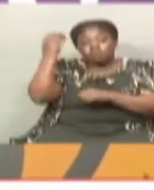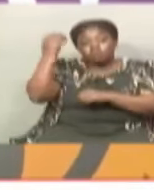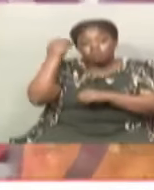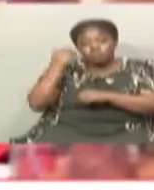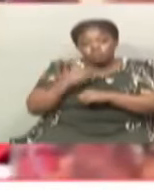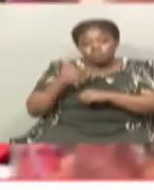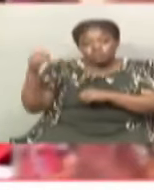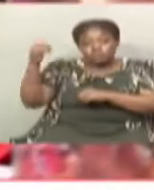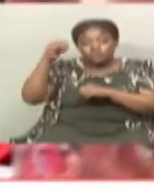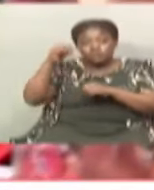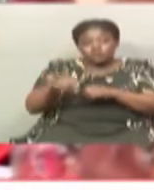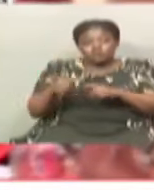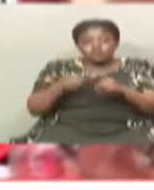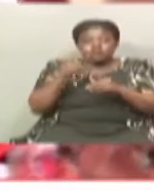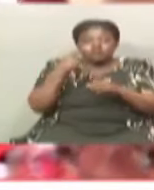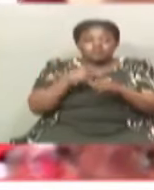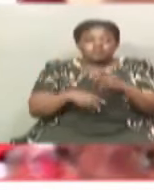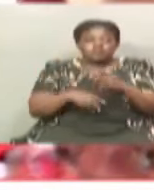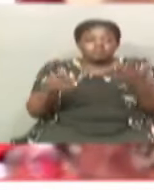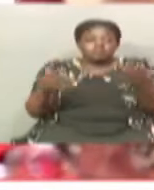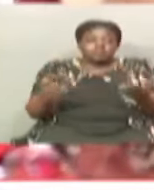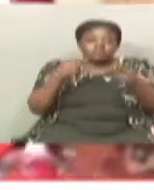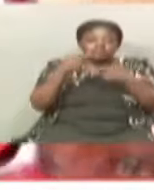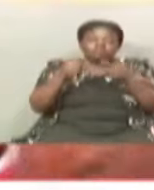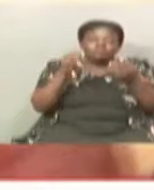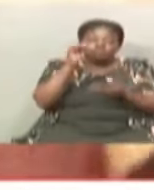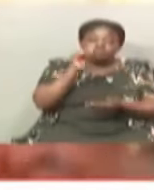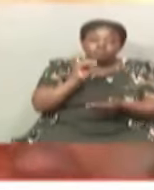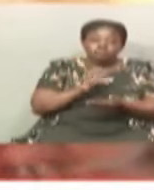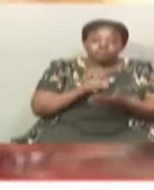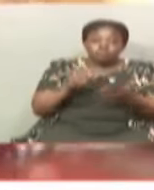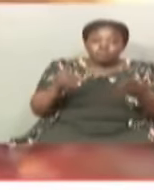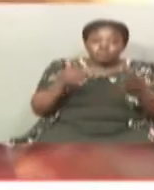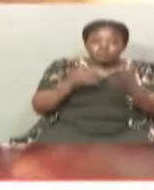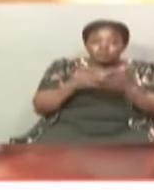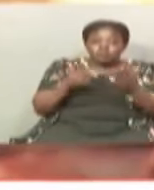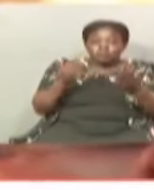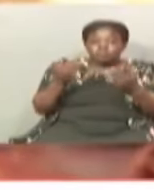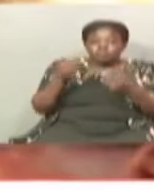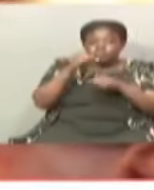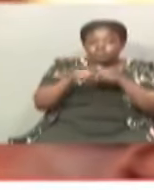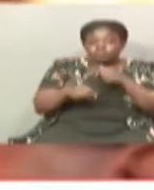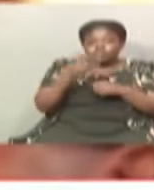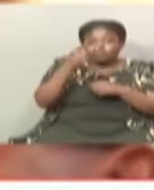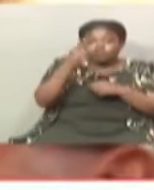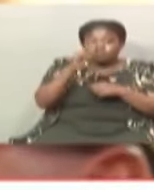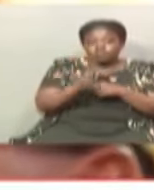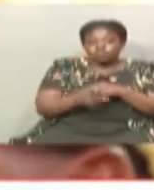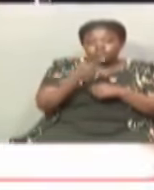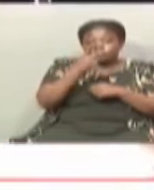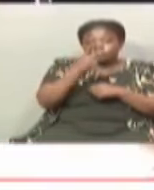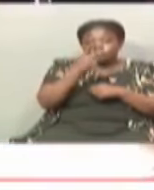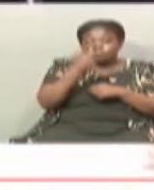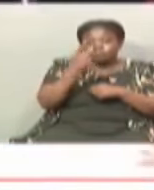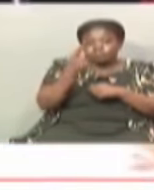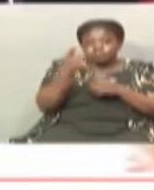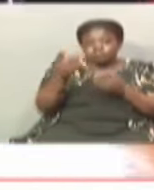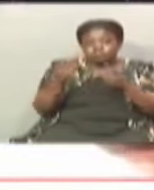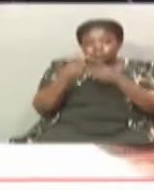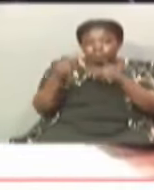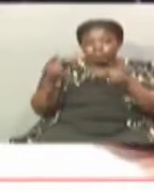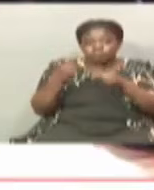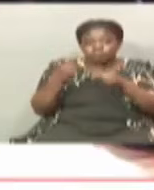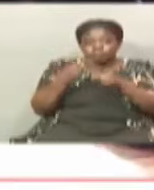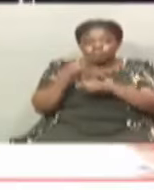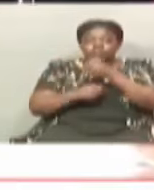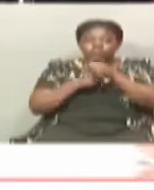Kampala ategeeza nga nesigedde muzibu gyongedde okendeeza ku misango nga basala emisango 25 okwawukana ku mwaka